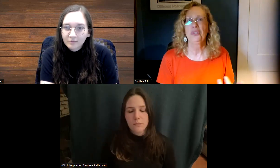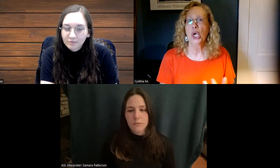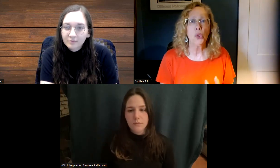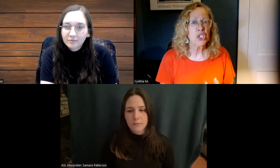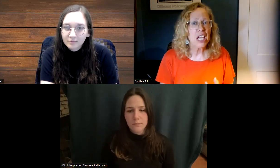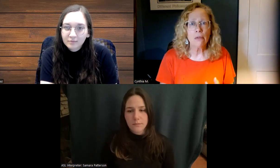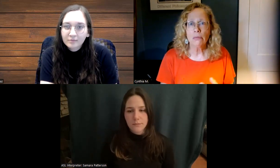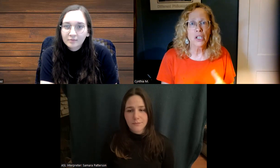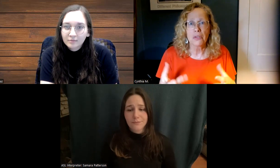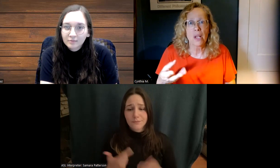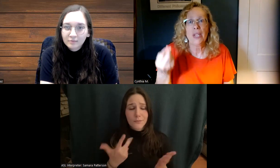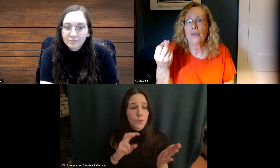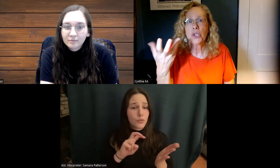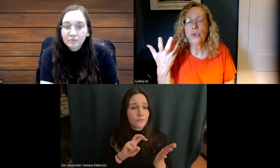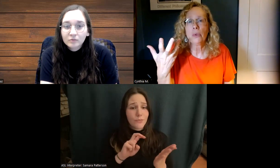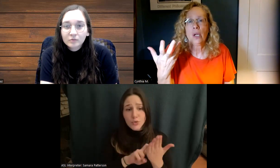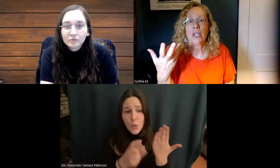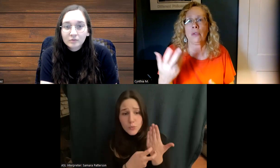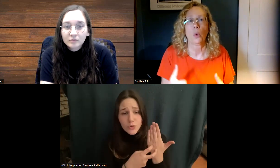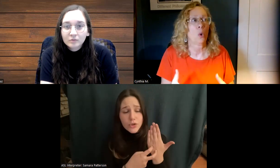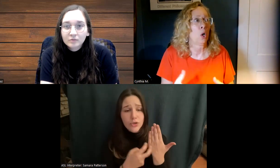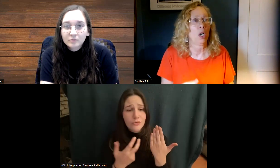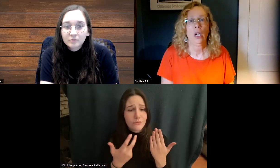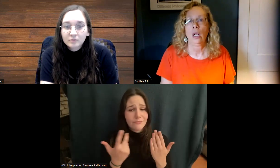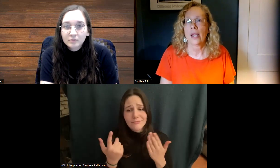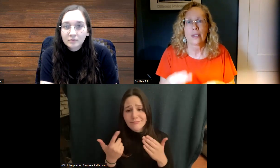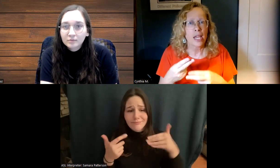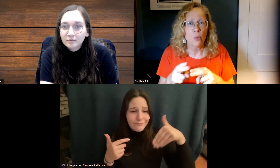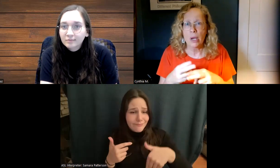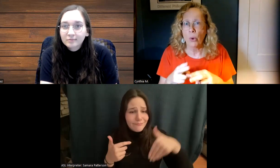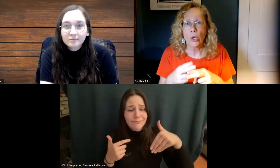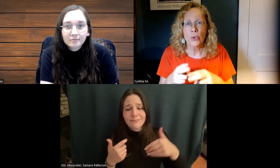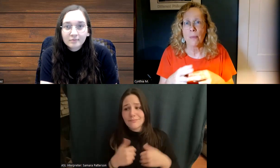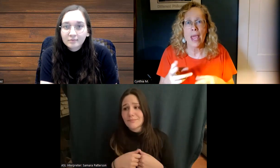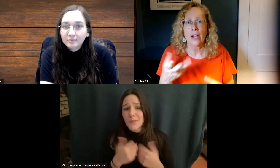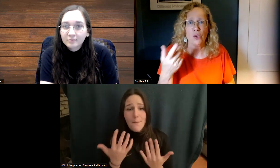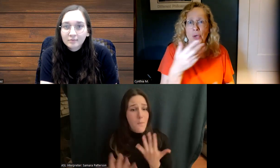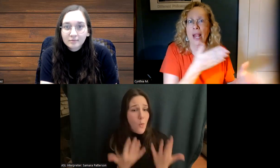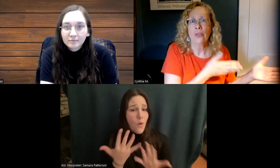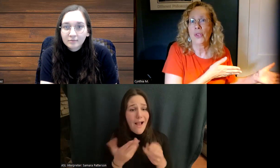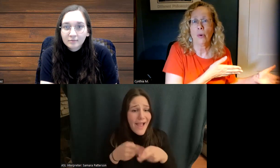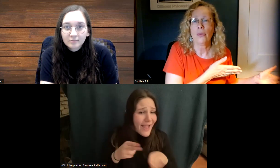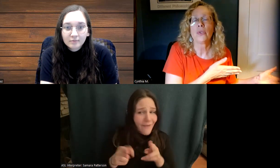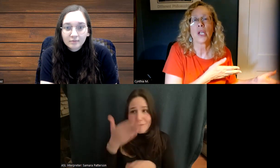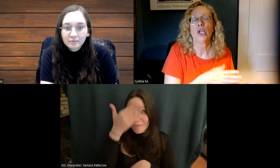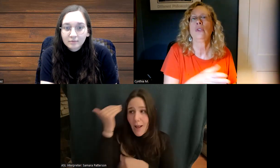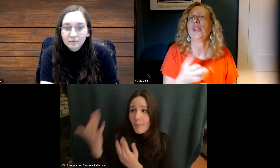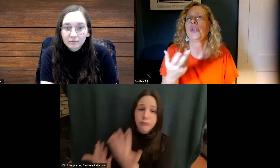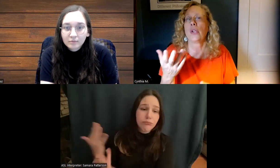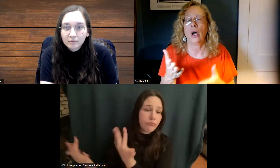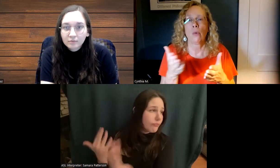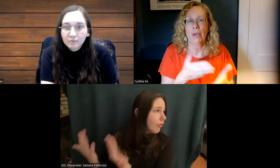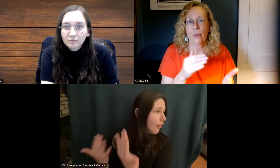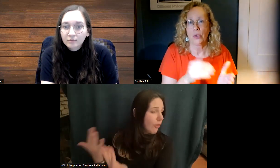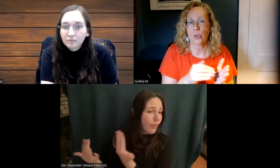To toasting something in the toaster oven, or let's say you want to boil some eggs, you forget that they're on the stove, that